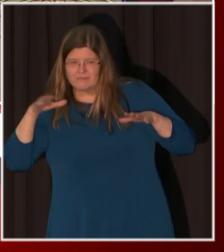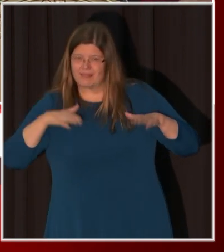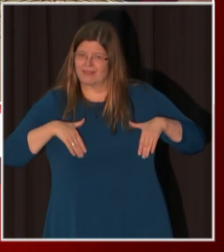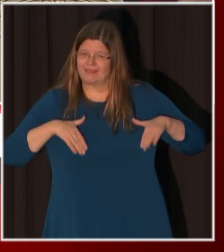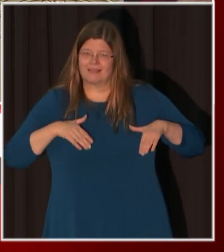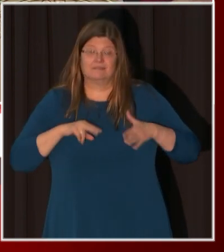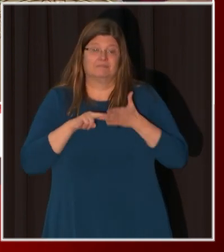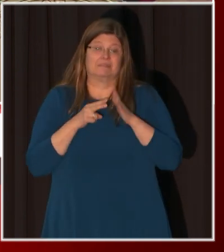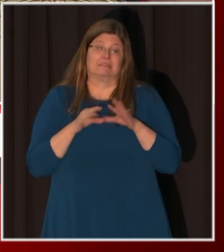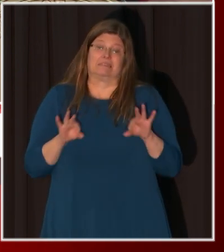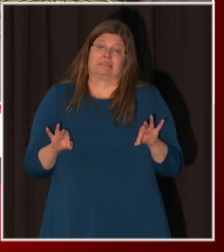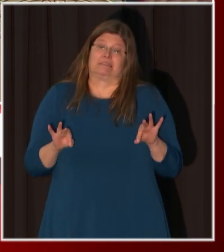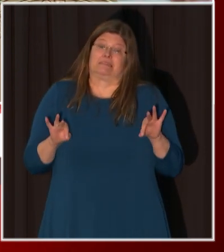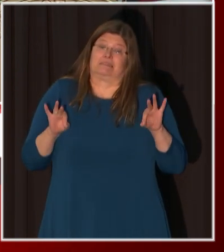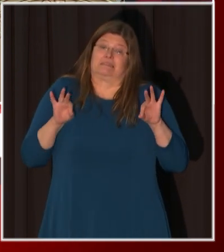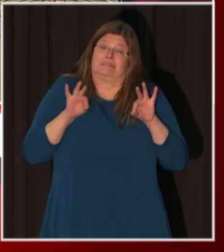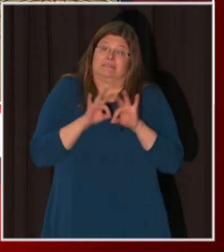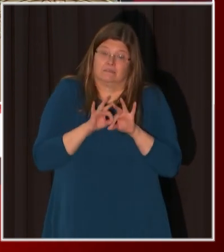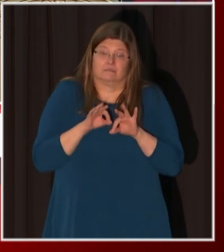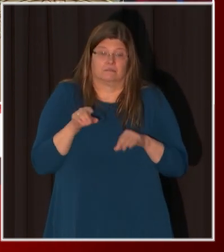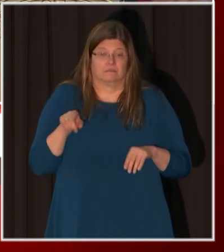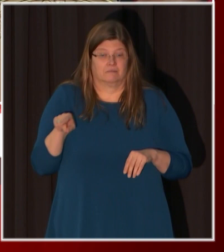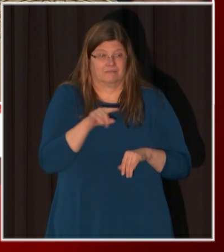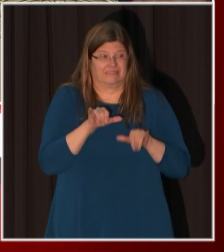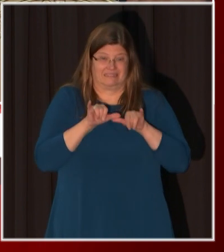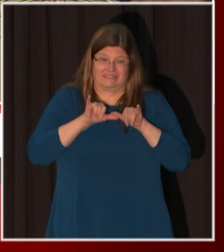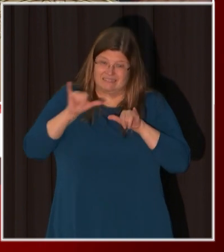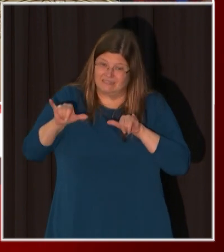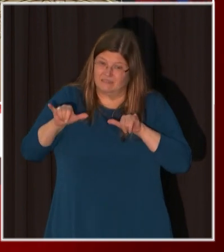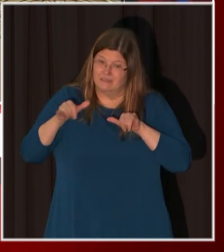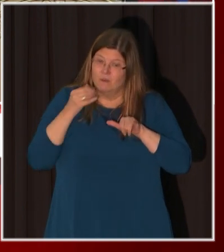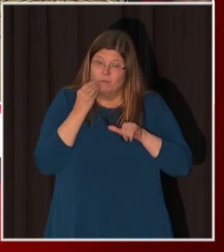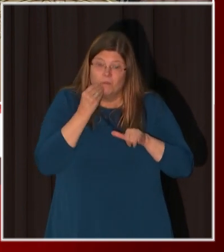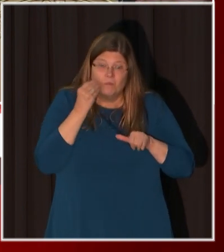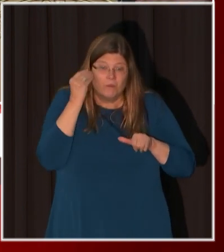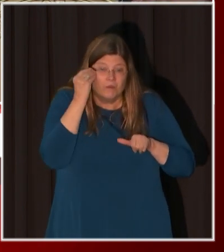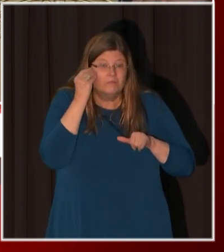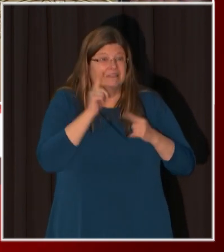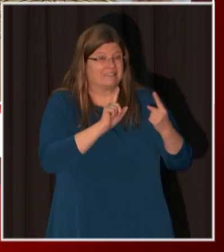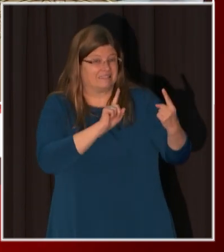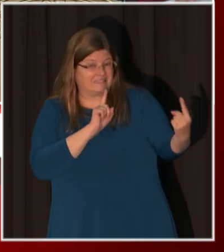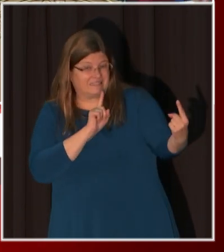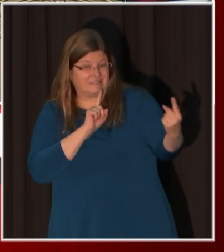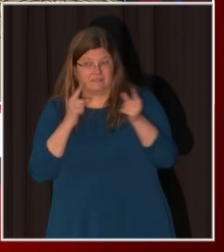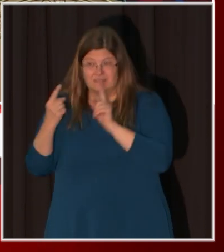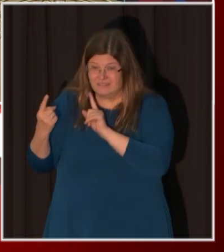that DC residents stay at home and practice social distancing.